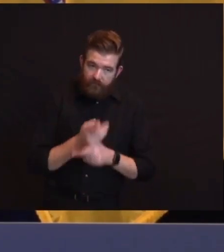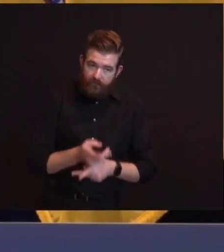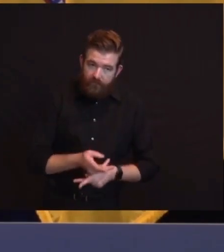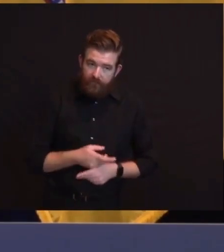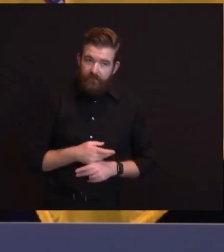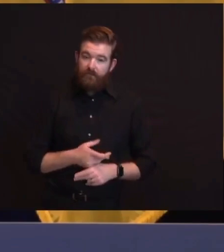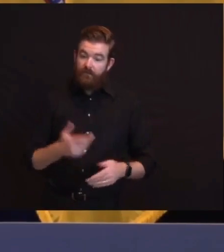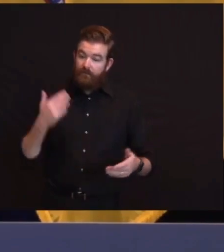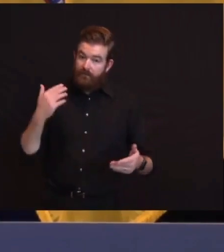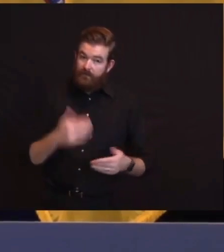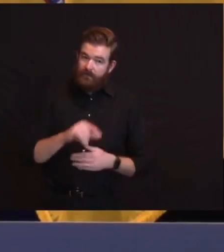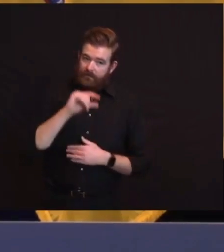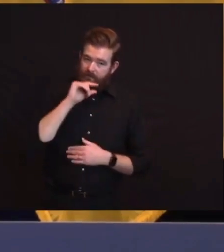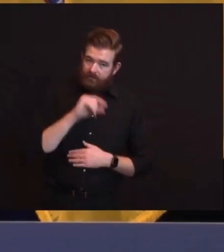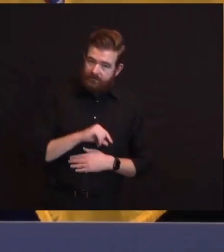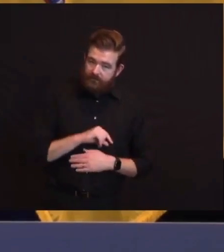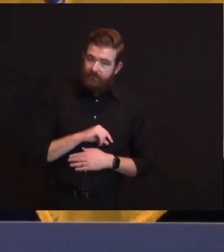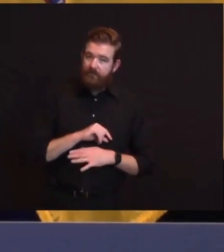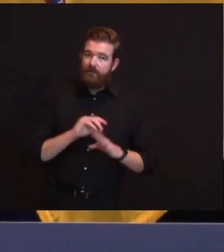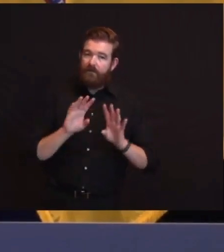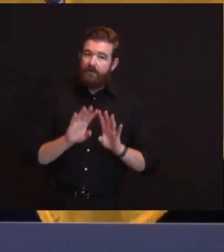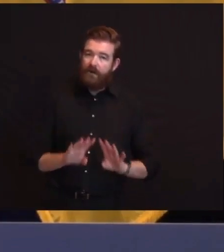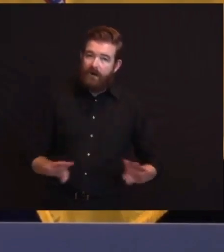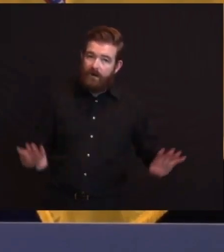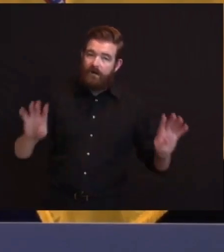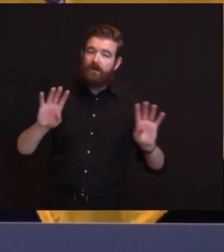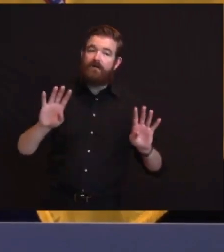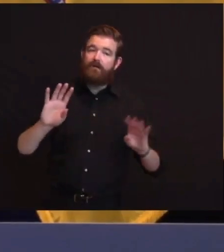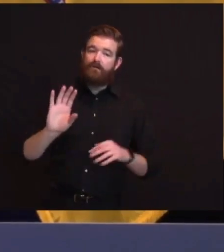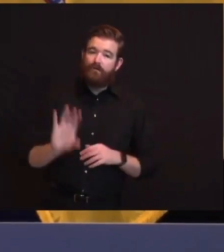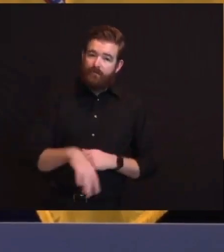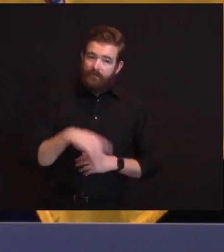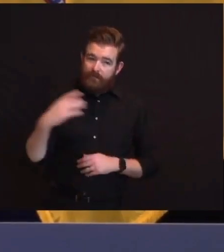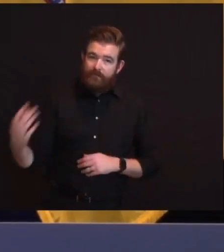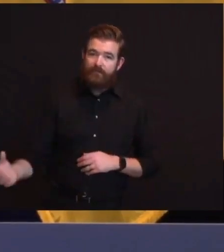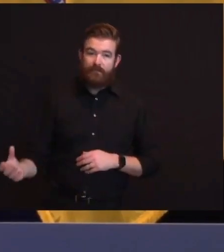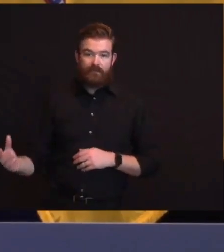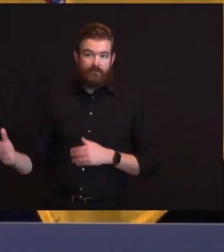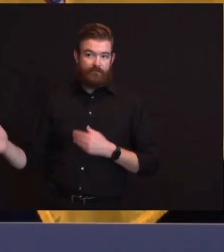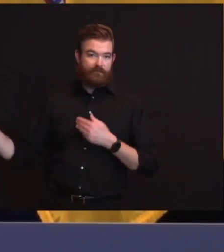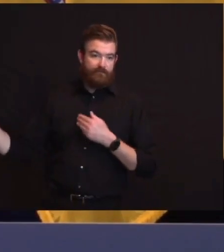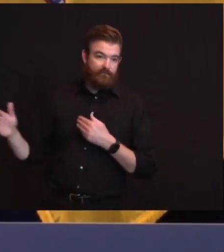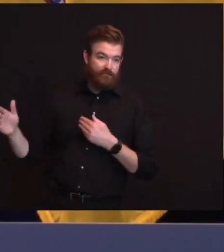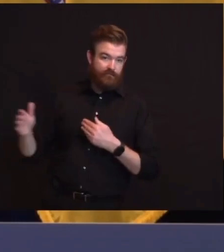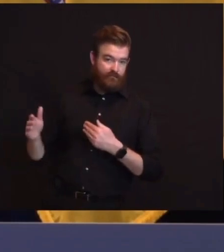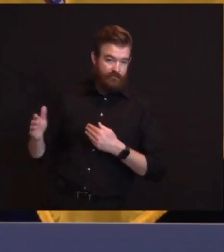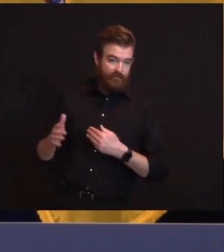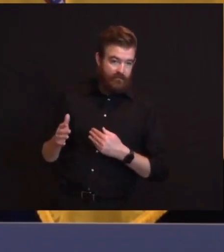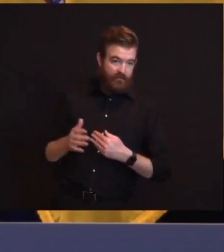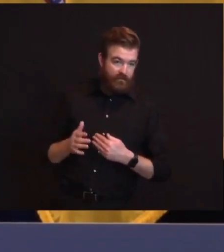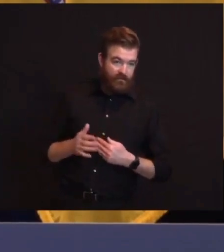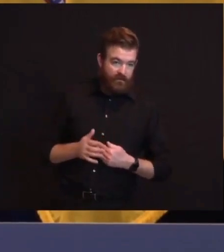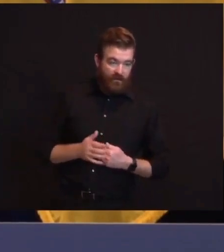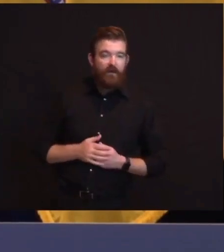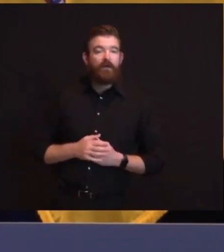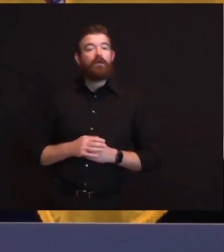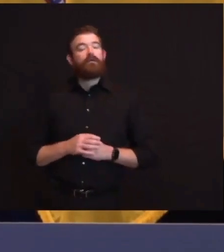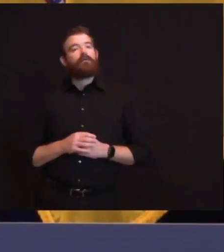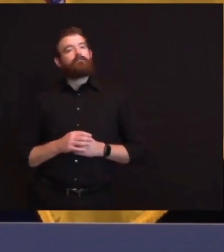with Hanukkah, Christmas, other holidays. We have to approach these holidays,